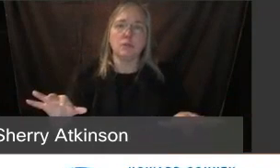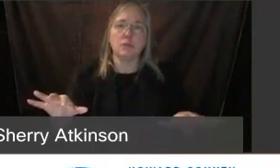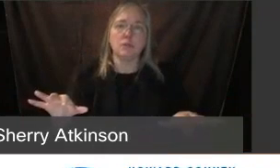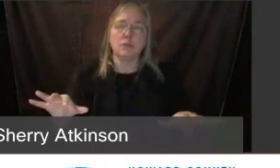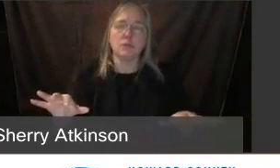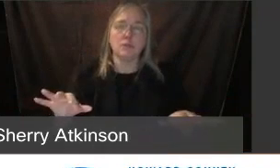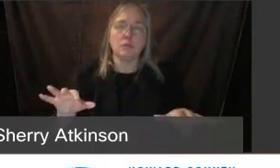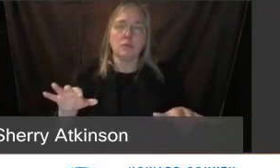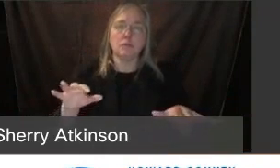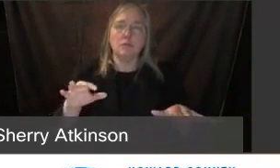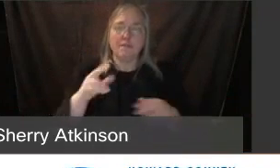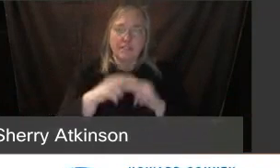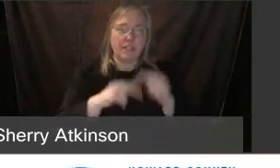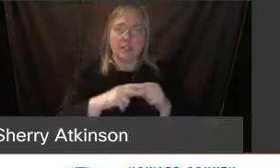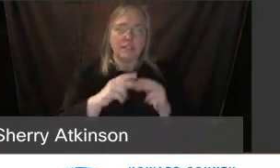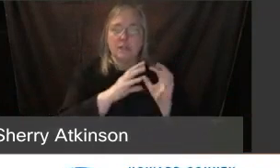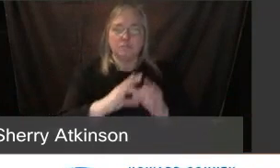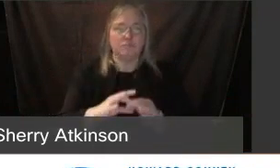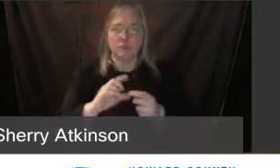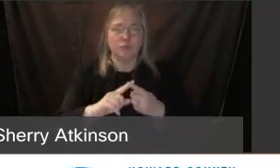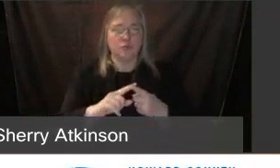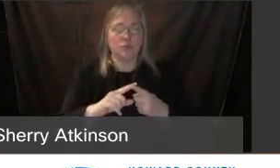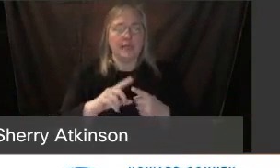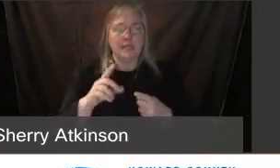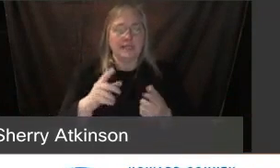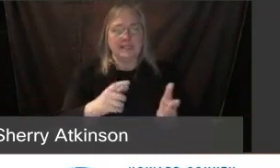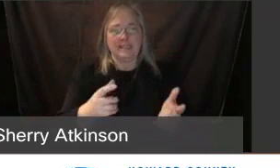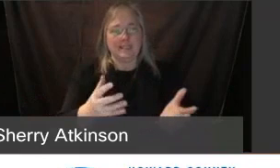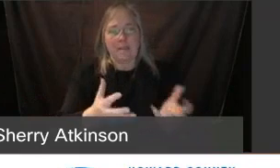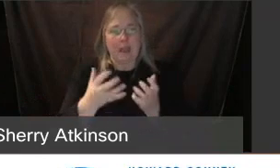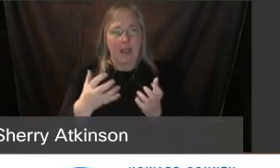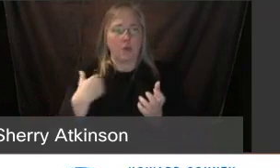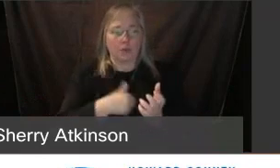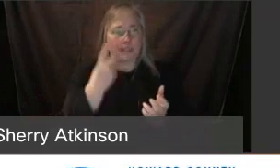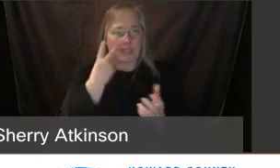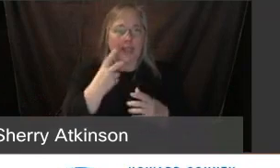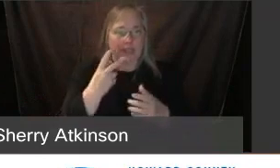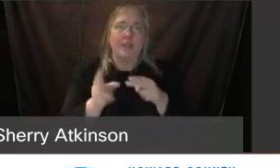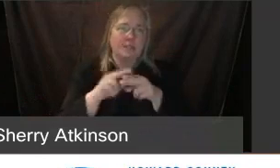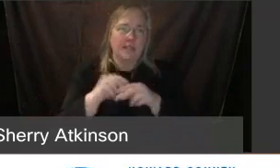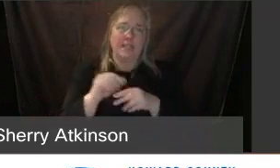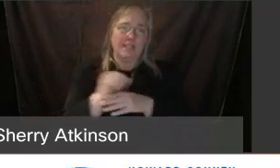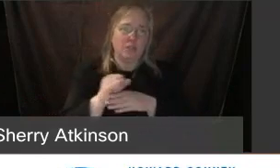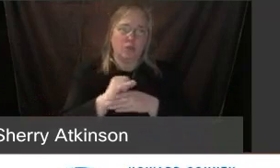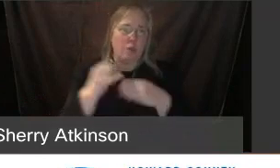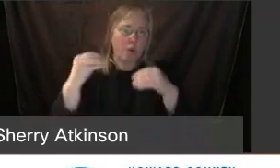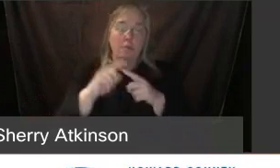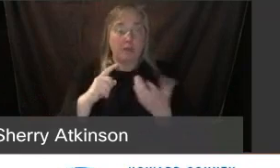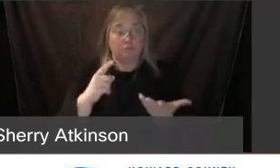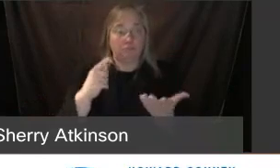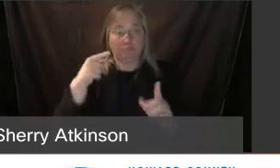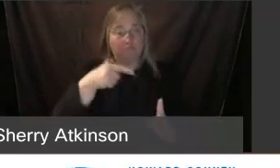And that we're seeing increase in the industrial market, but just our availability to satisfy that need.